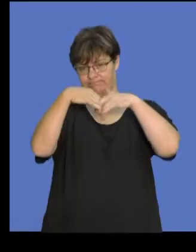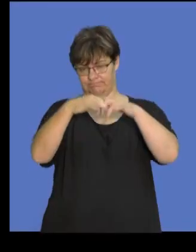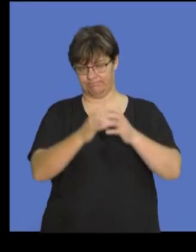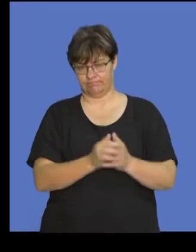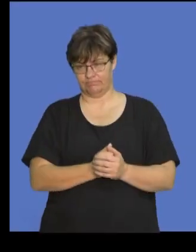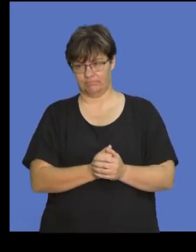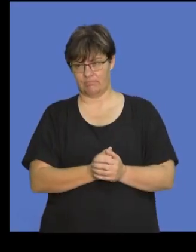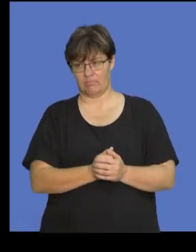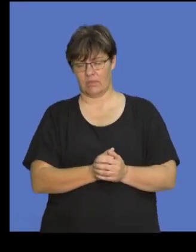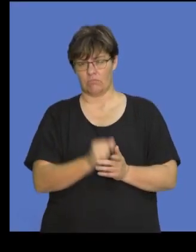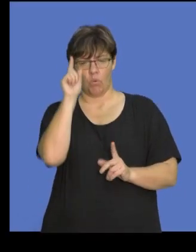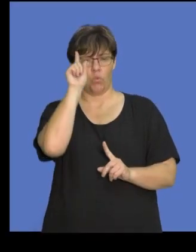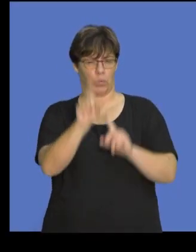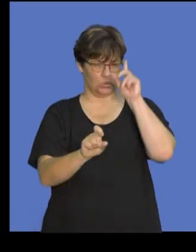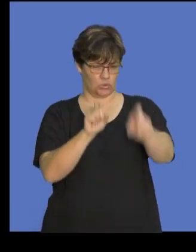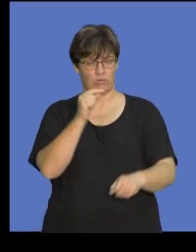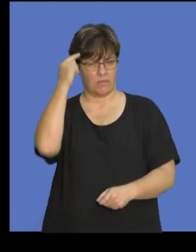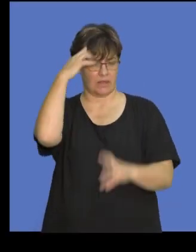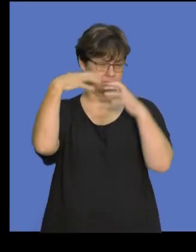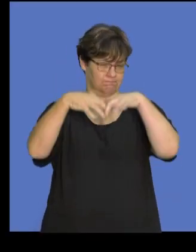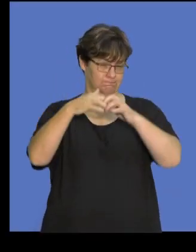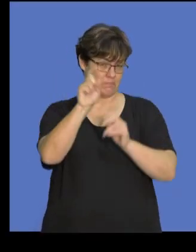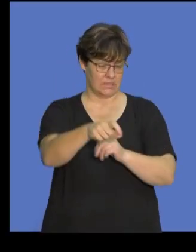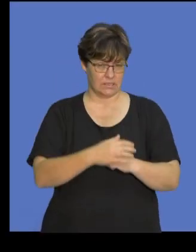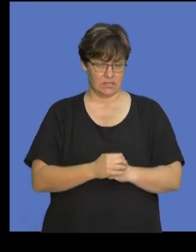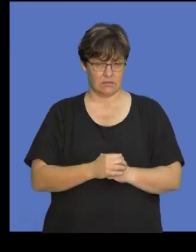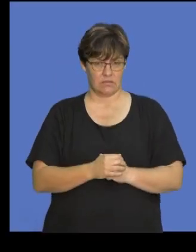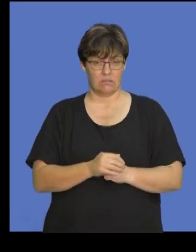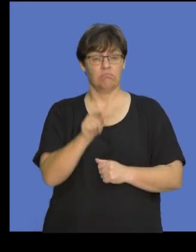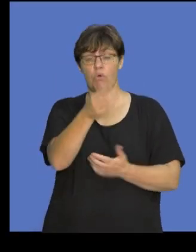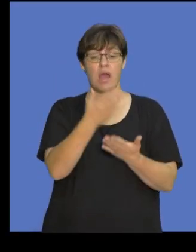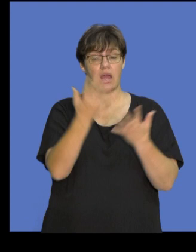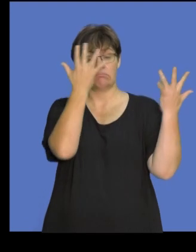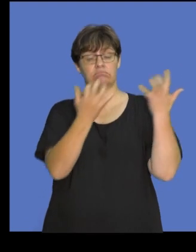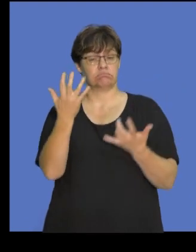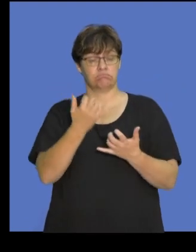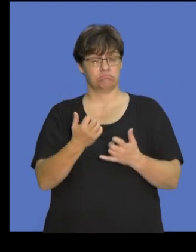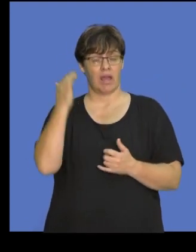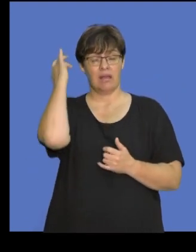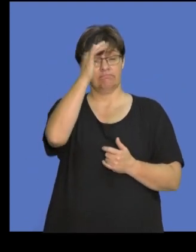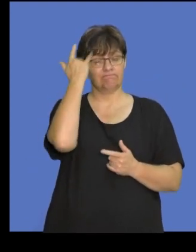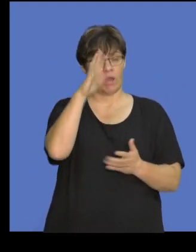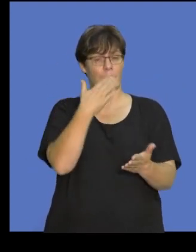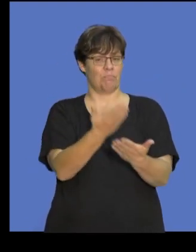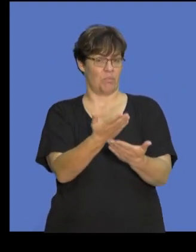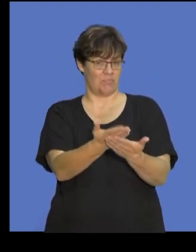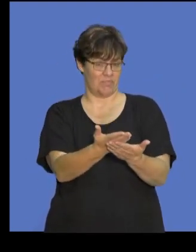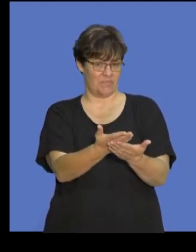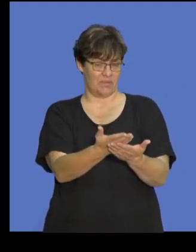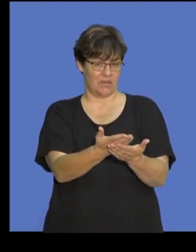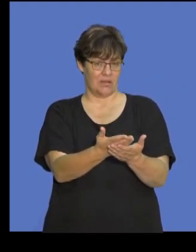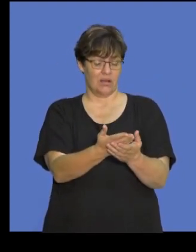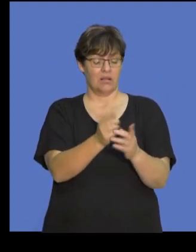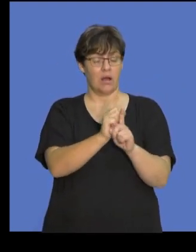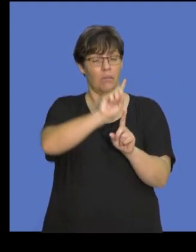thinking. So here are some questions I'd like you to think about. Can you calculate the theoretical